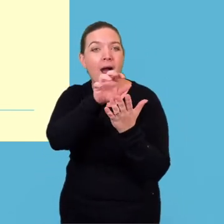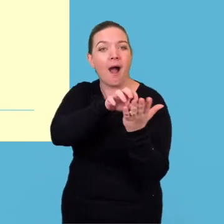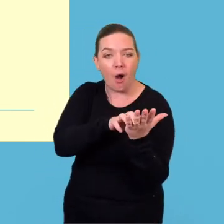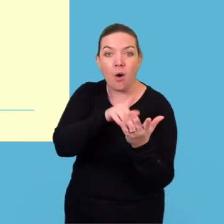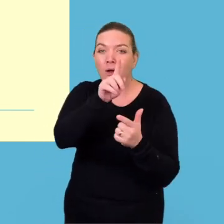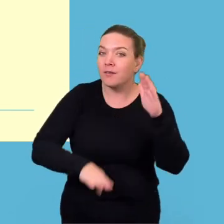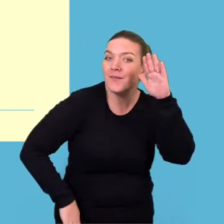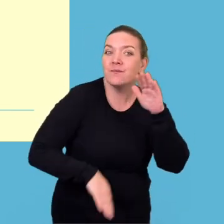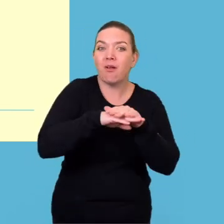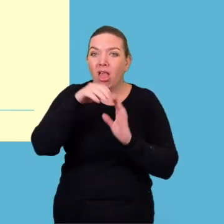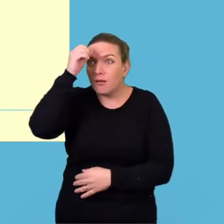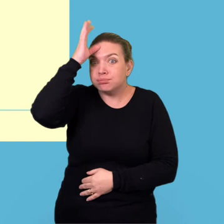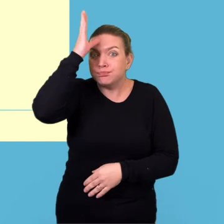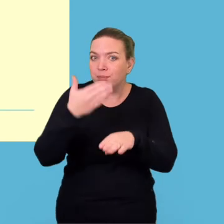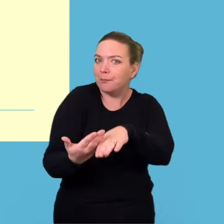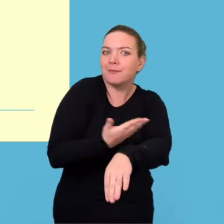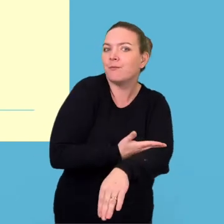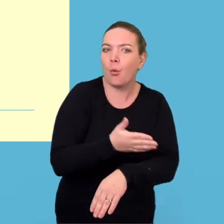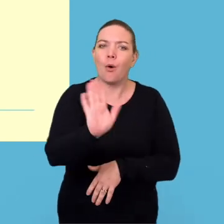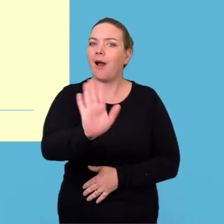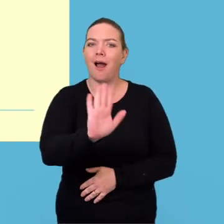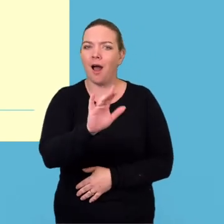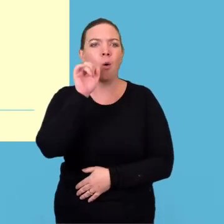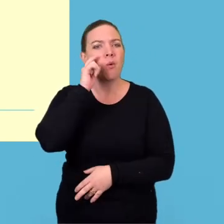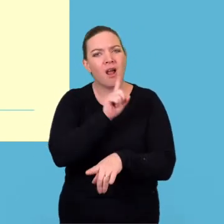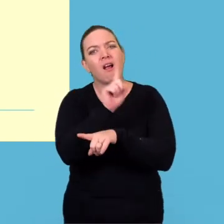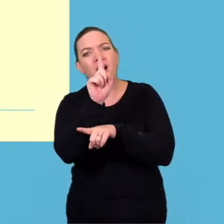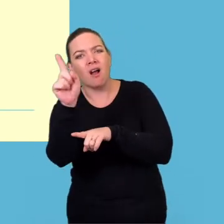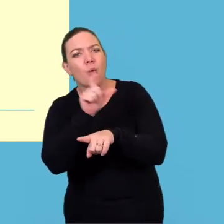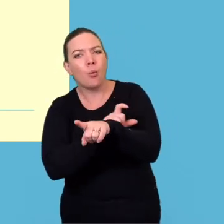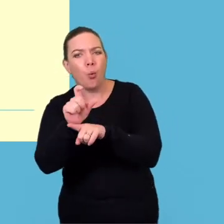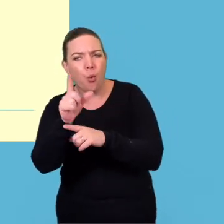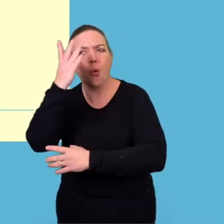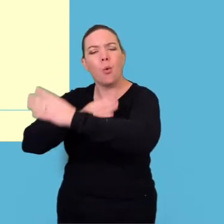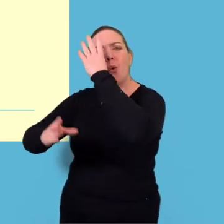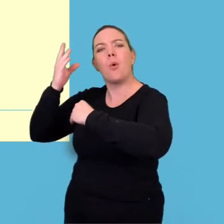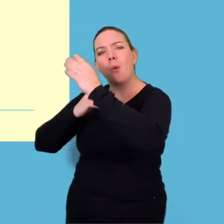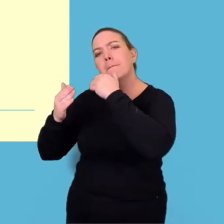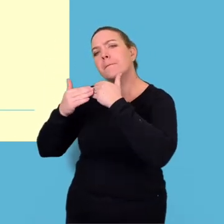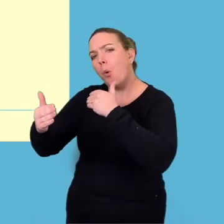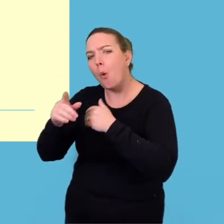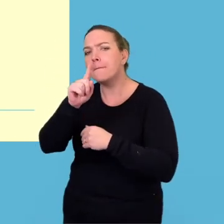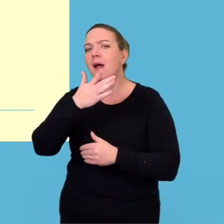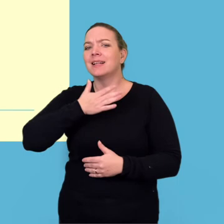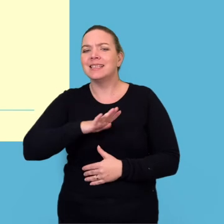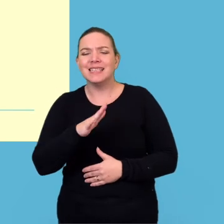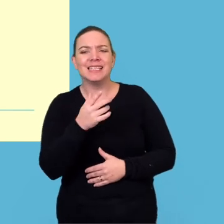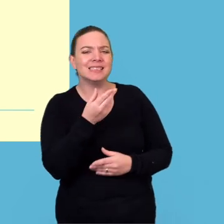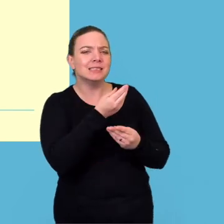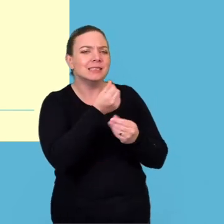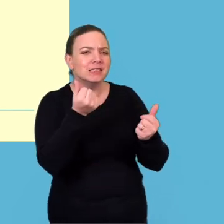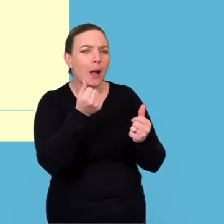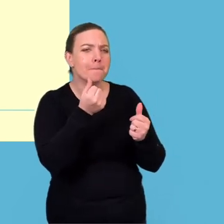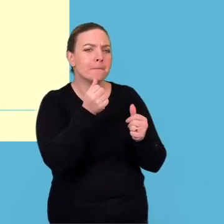you are not expected to have all of the knowledge and skills before you start. That will come gradually over the course of your studies. I'm just